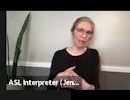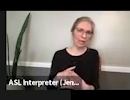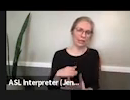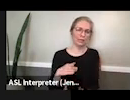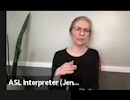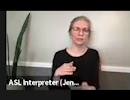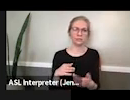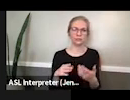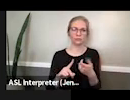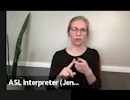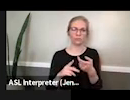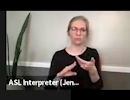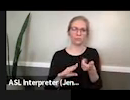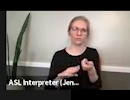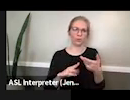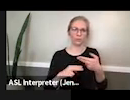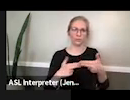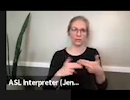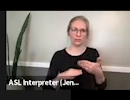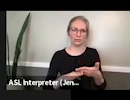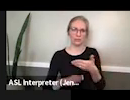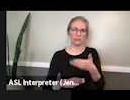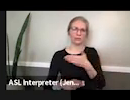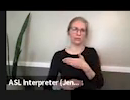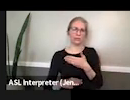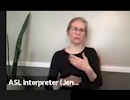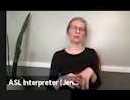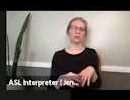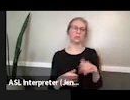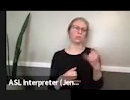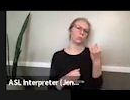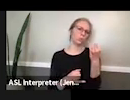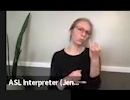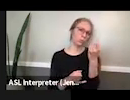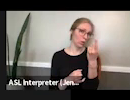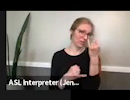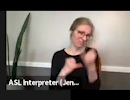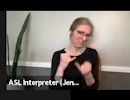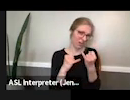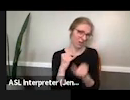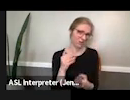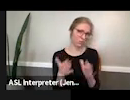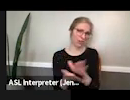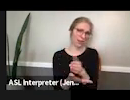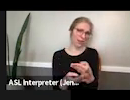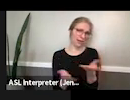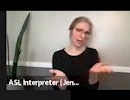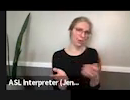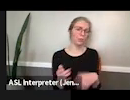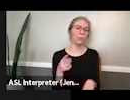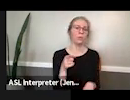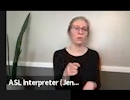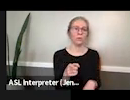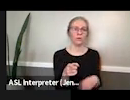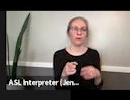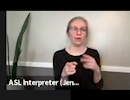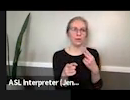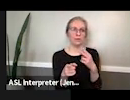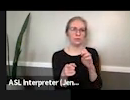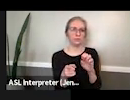slides ago. I've given you one final handout. It's the HEAR